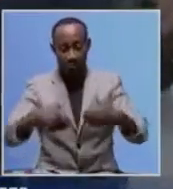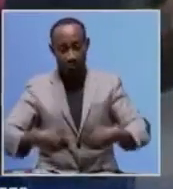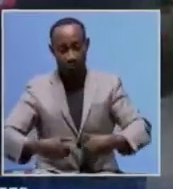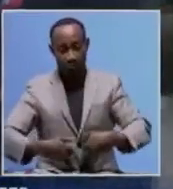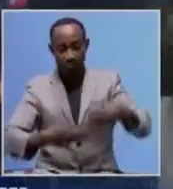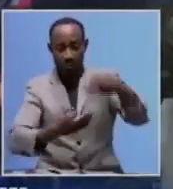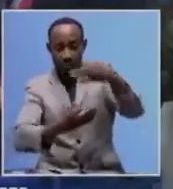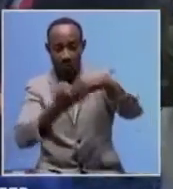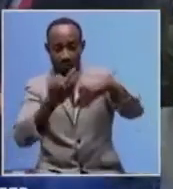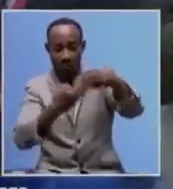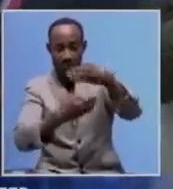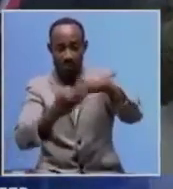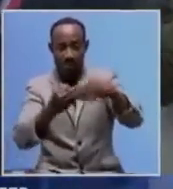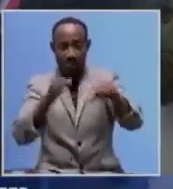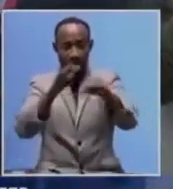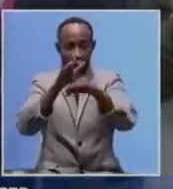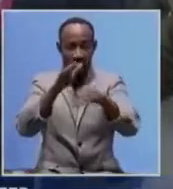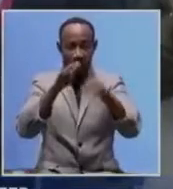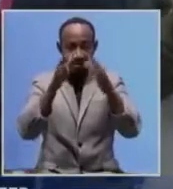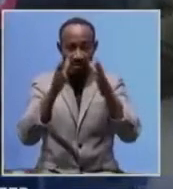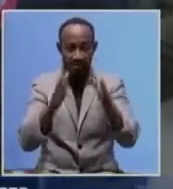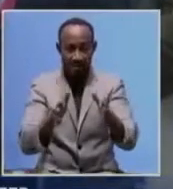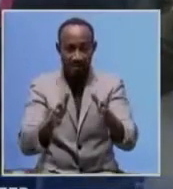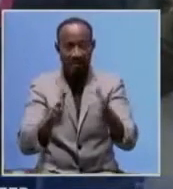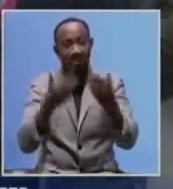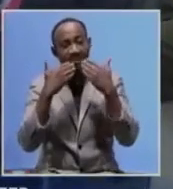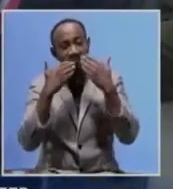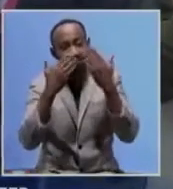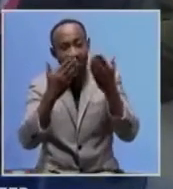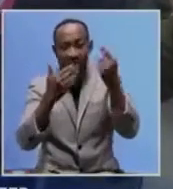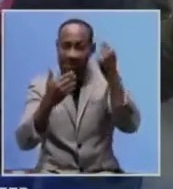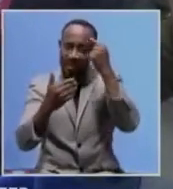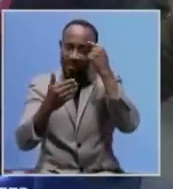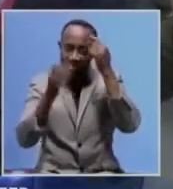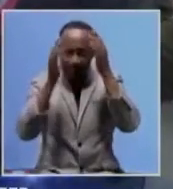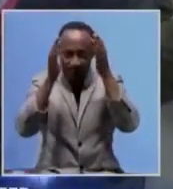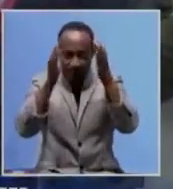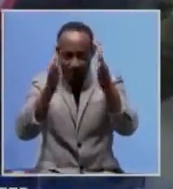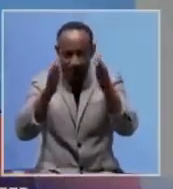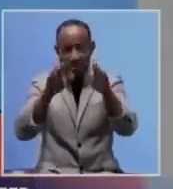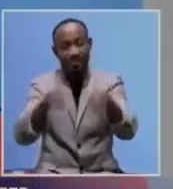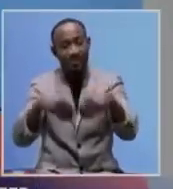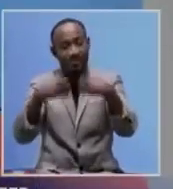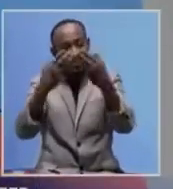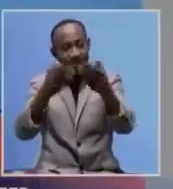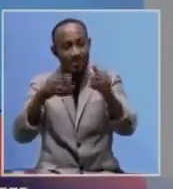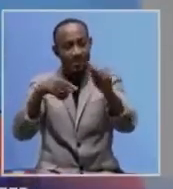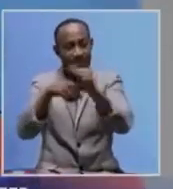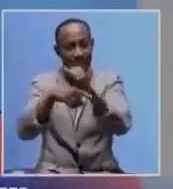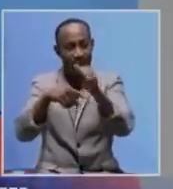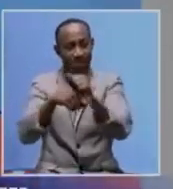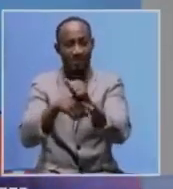Ock Soo acknowledged government's commitment to providing youth training.